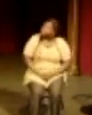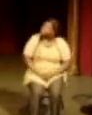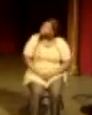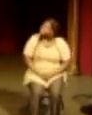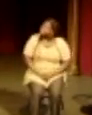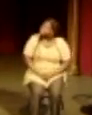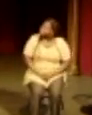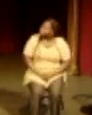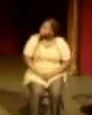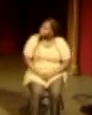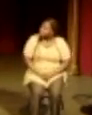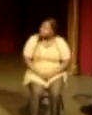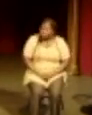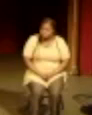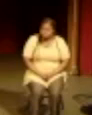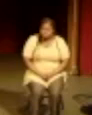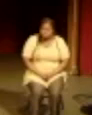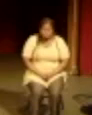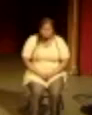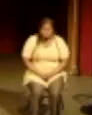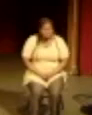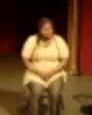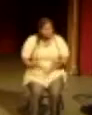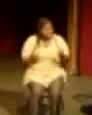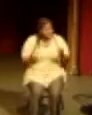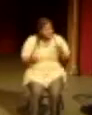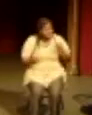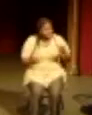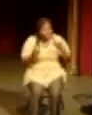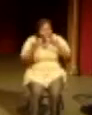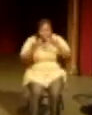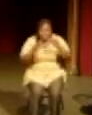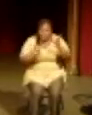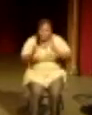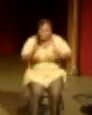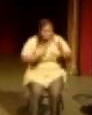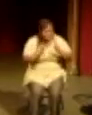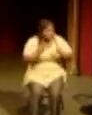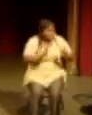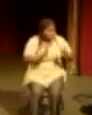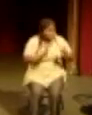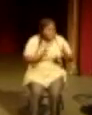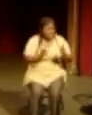Now then, I normally spend some time thanking the people that make these convocations